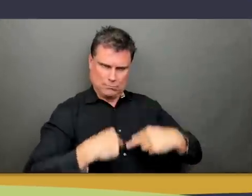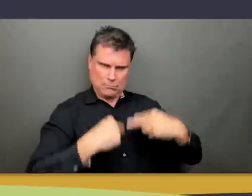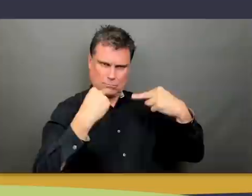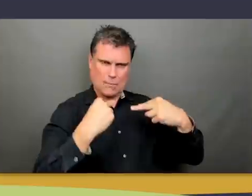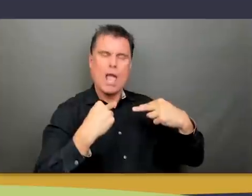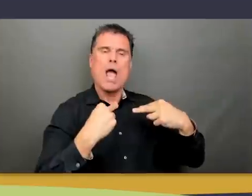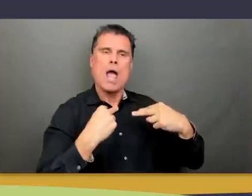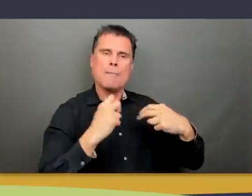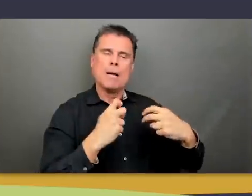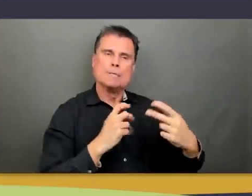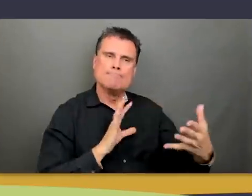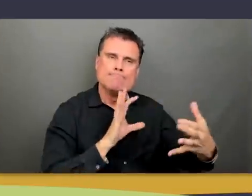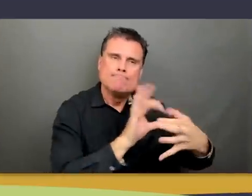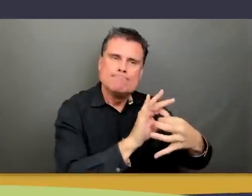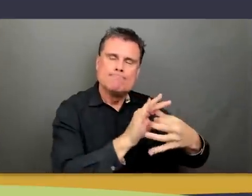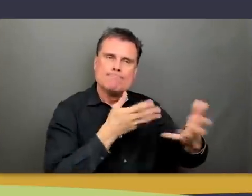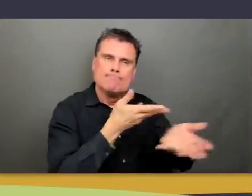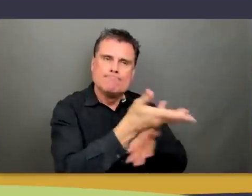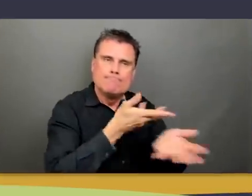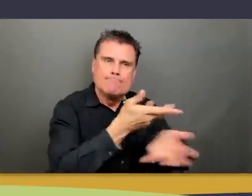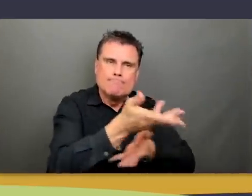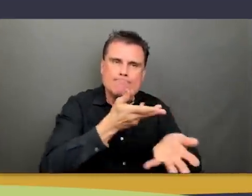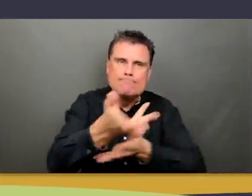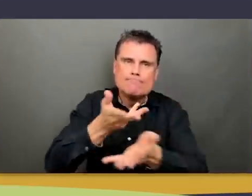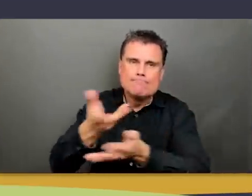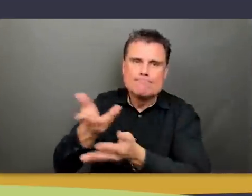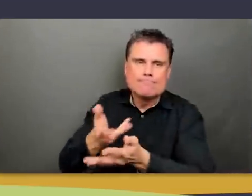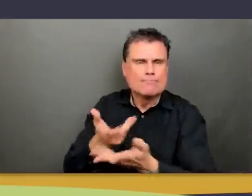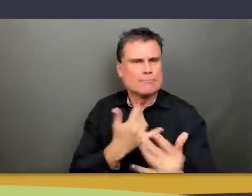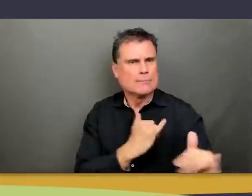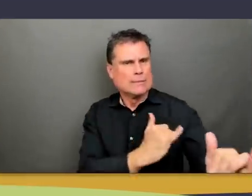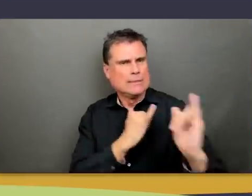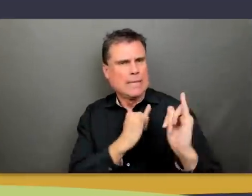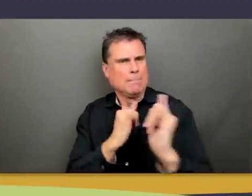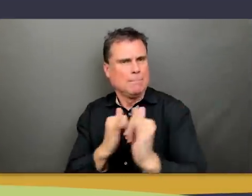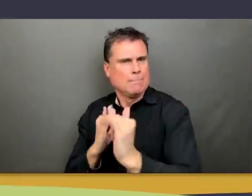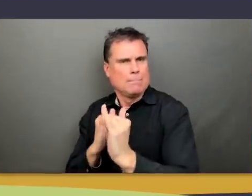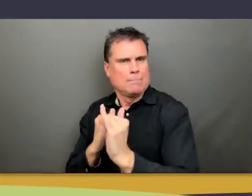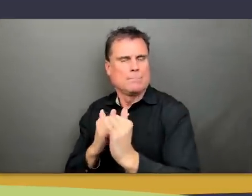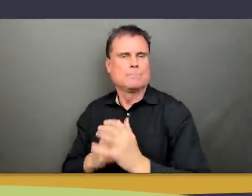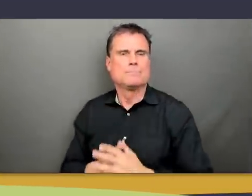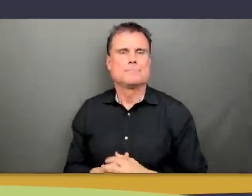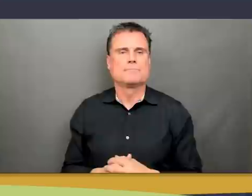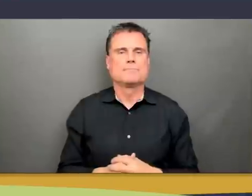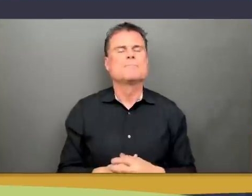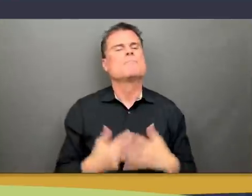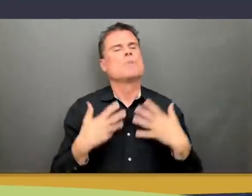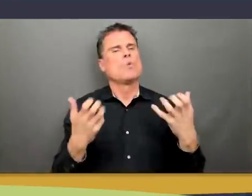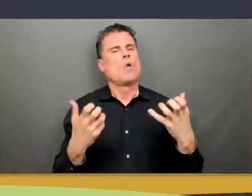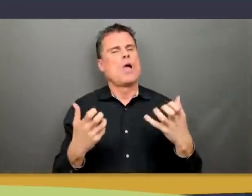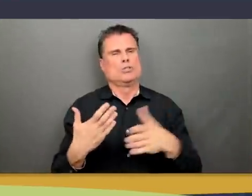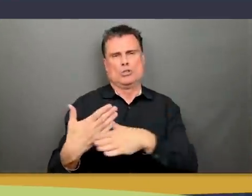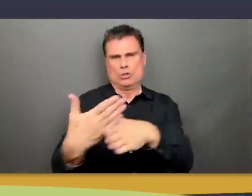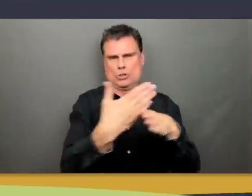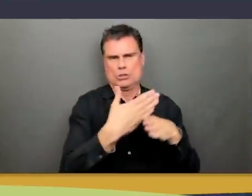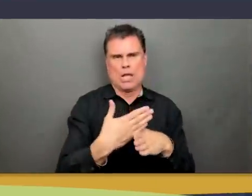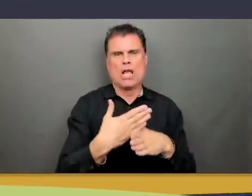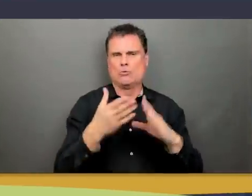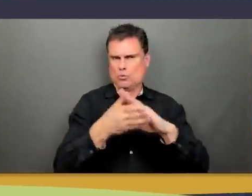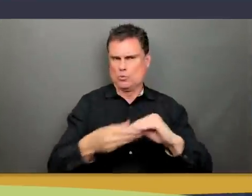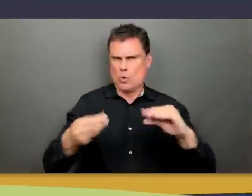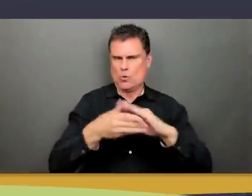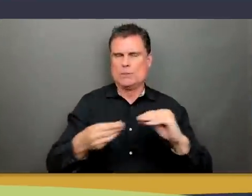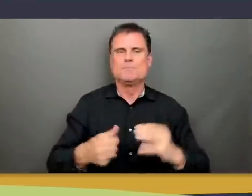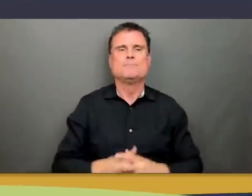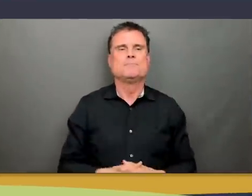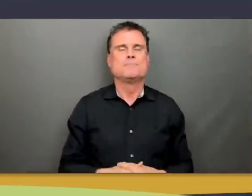know what anybody's going through behind closed doors. And I just want to share one story. And we were doing a ceremony this one day. I was